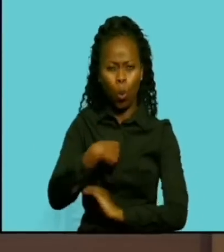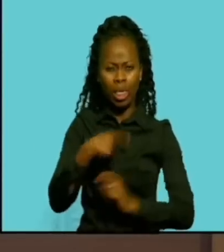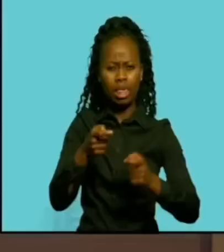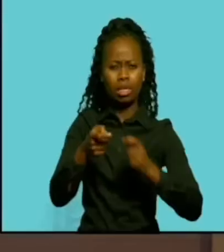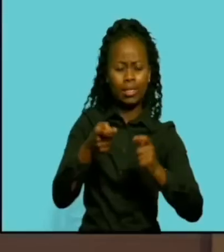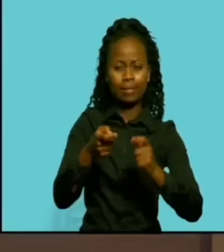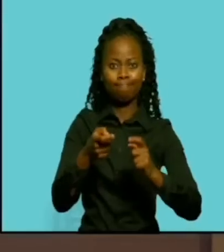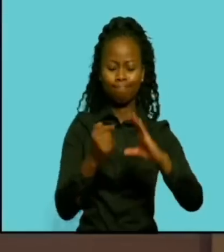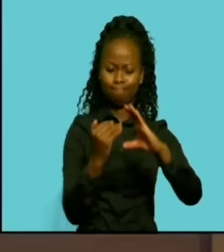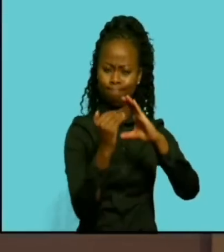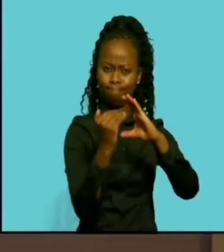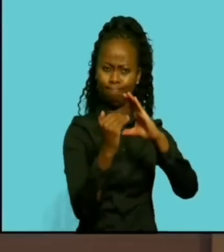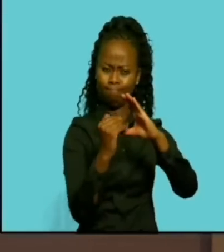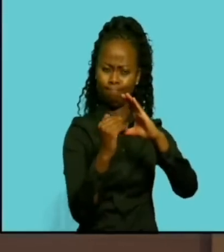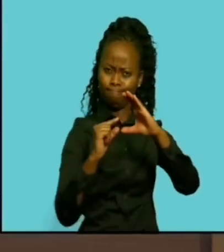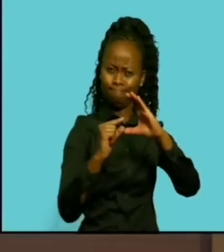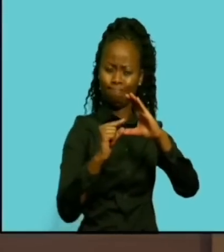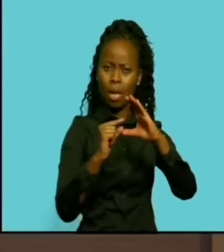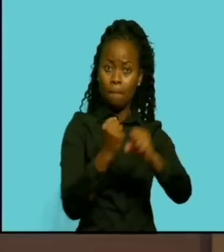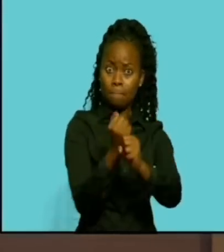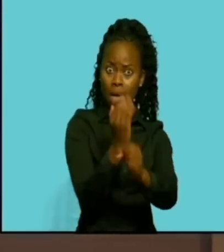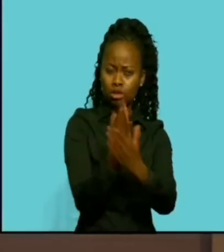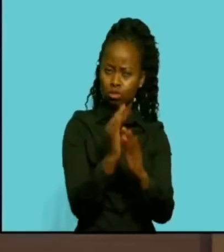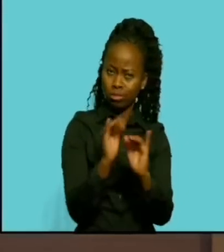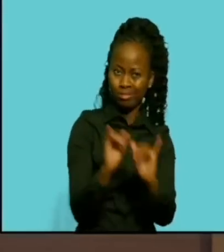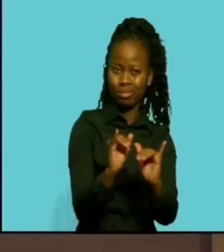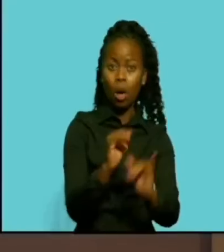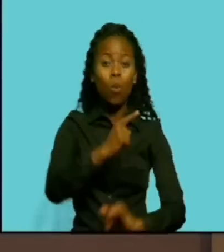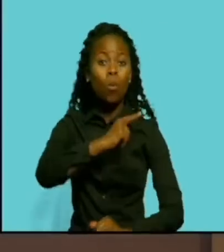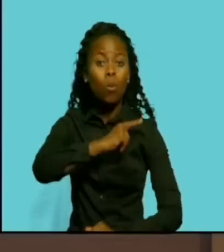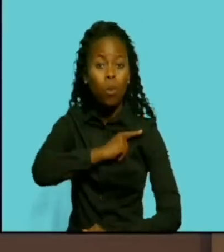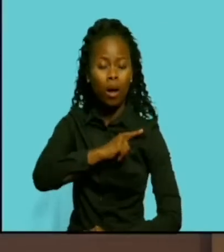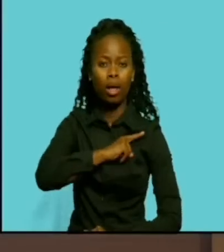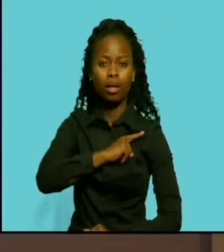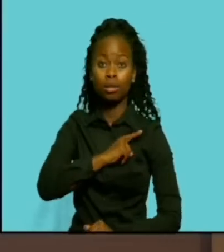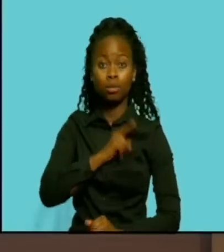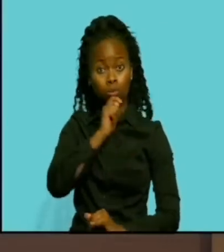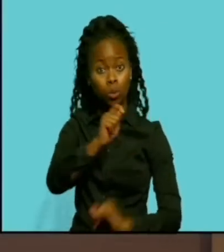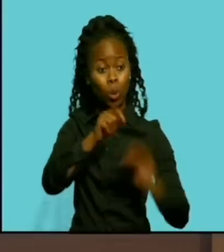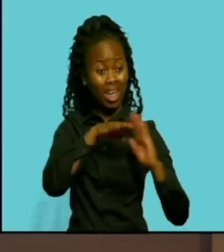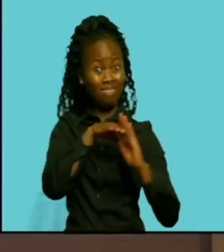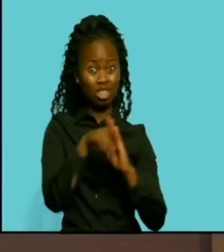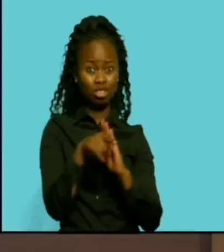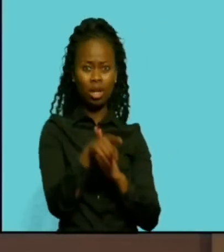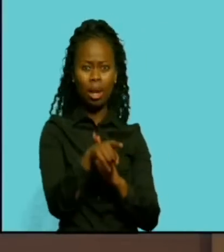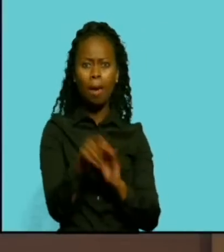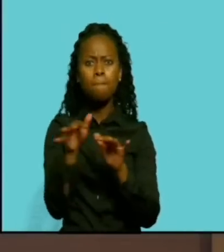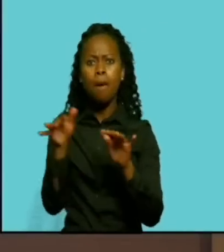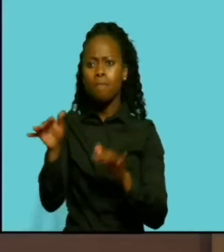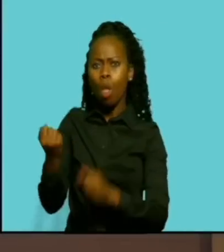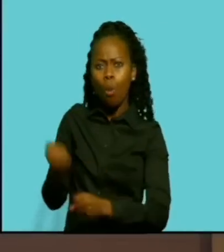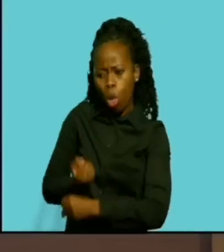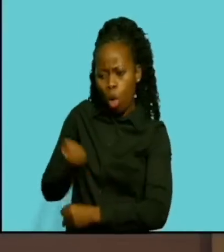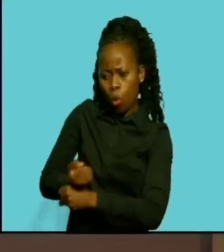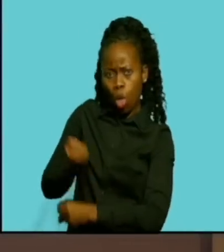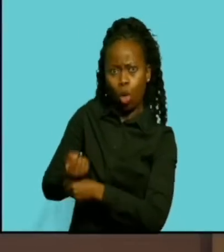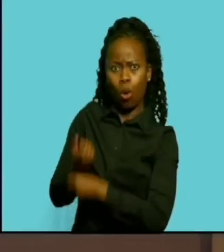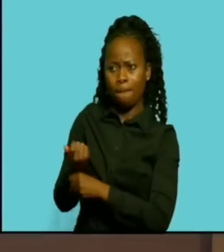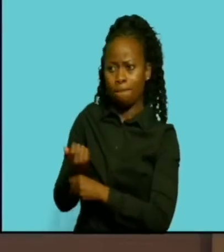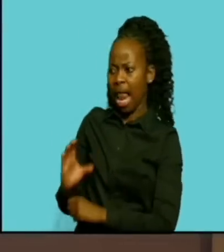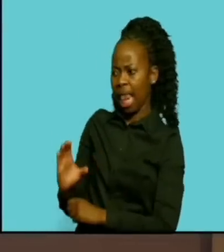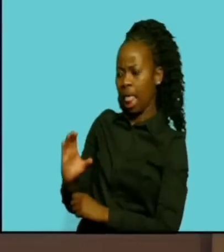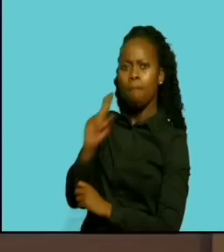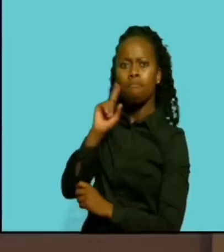cap inflation because inflation is eating into the incomes of the working people in South Africa.